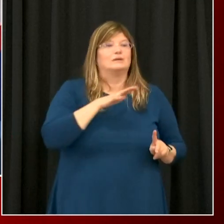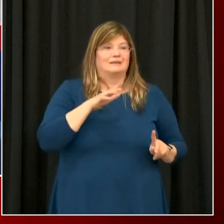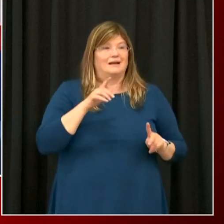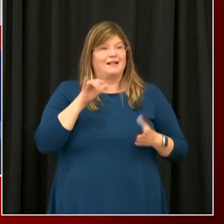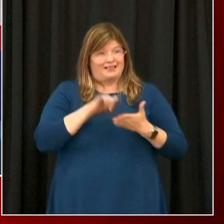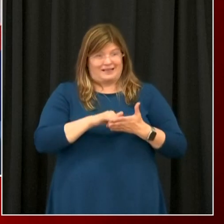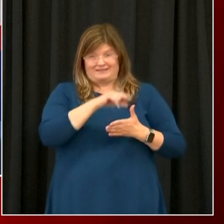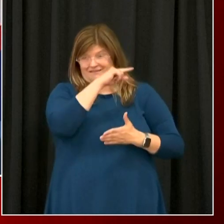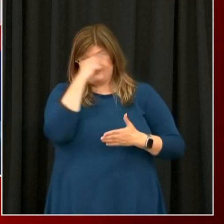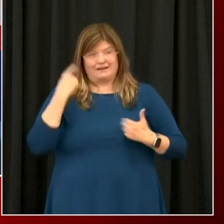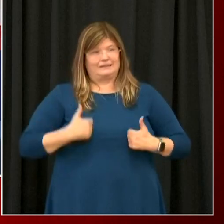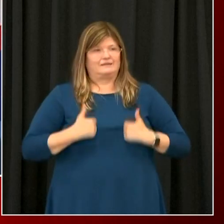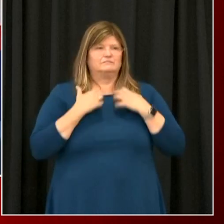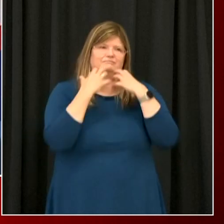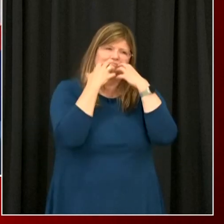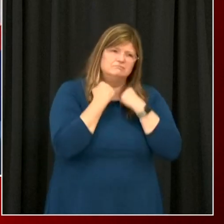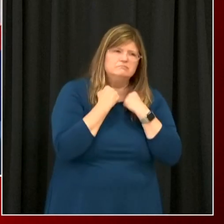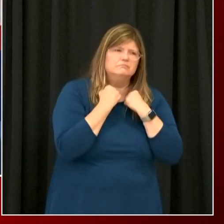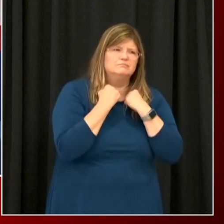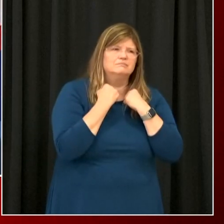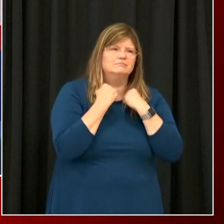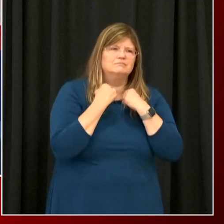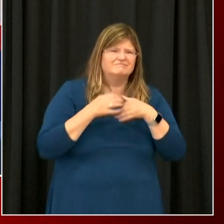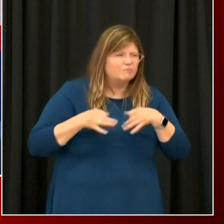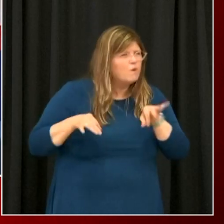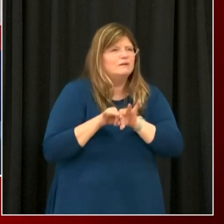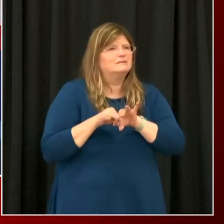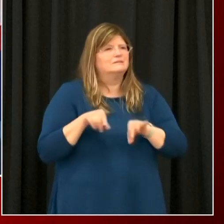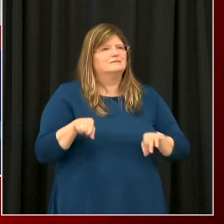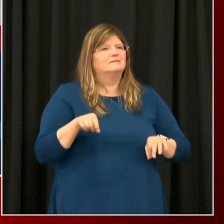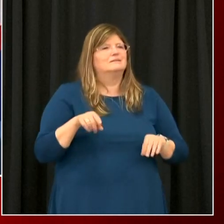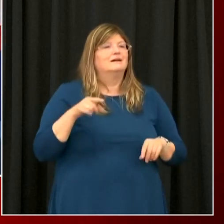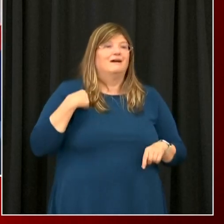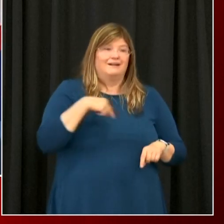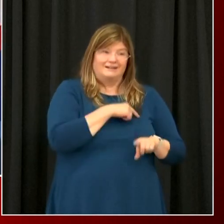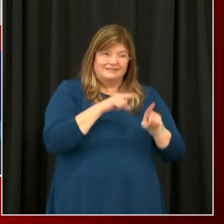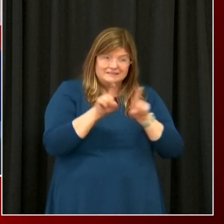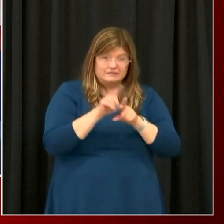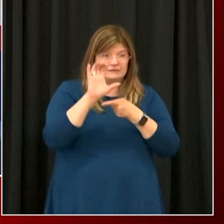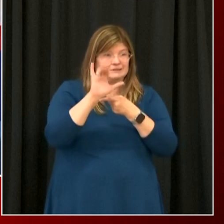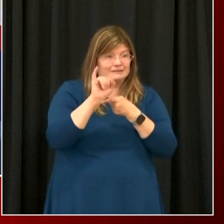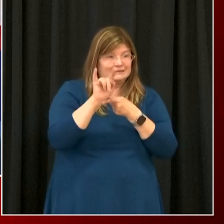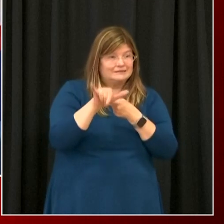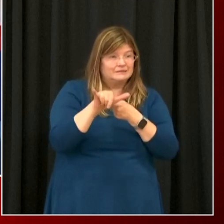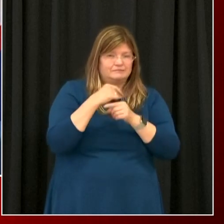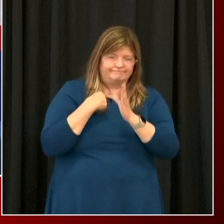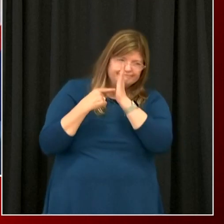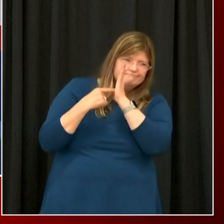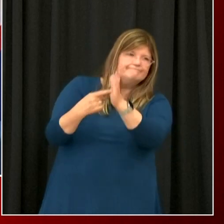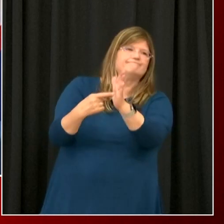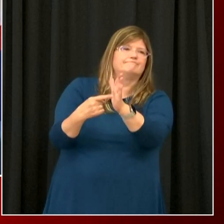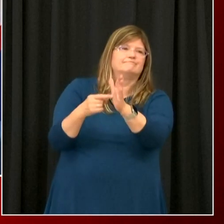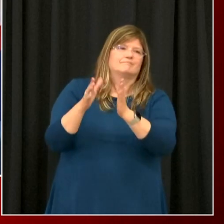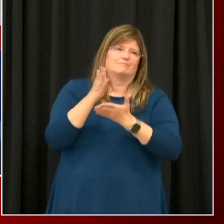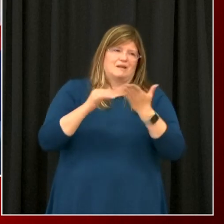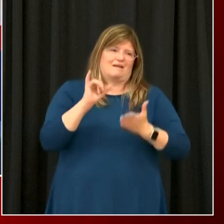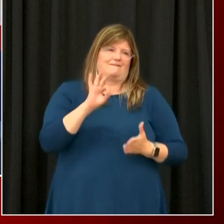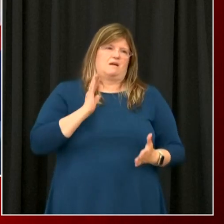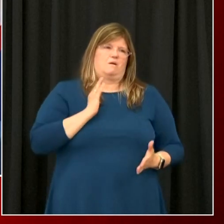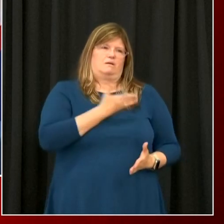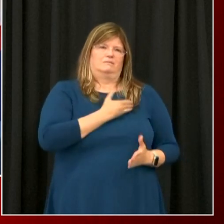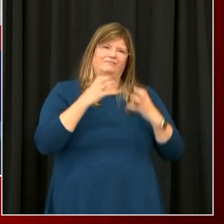humanity matters, and we as a city raise that up as part of our values as a city.